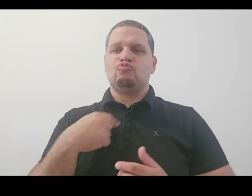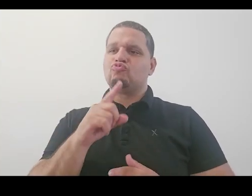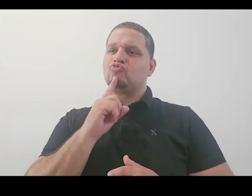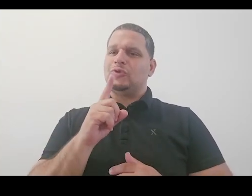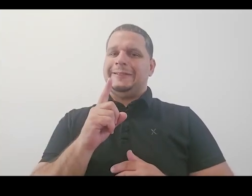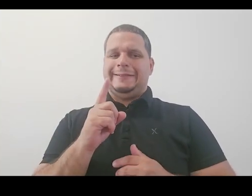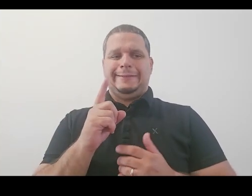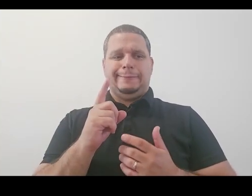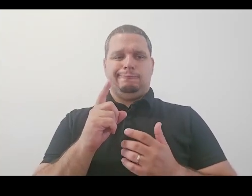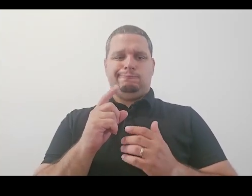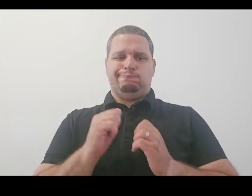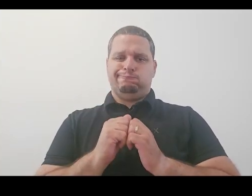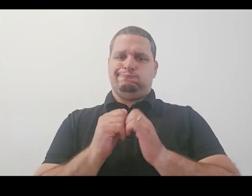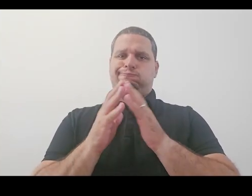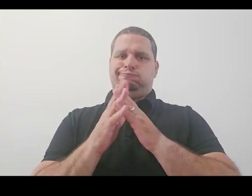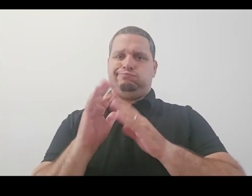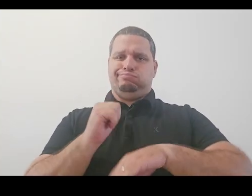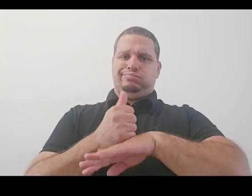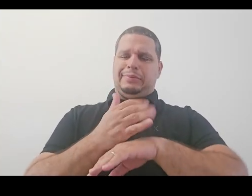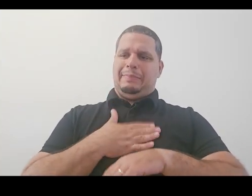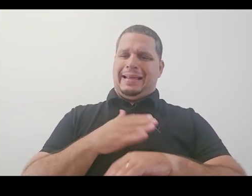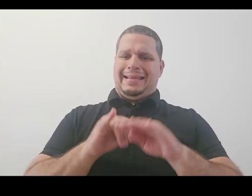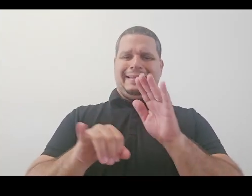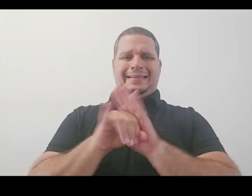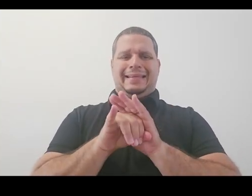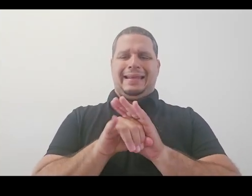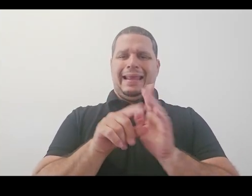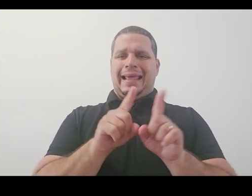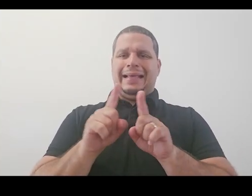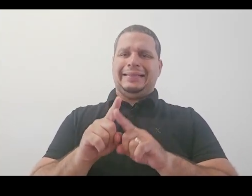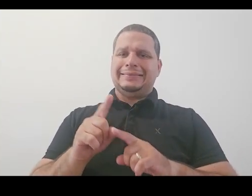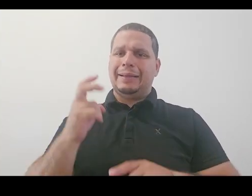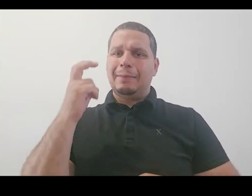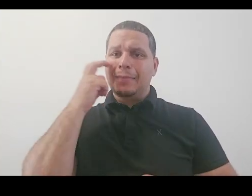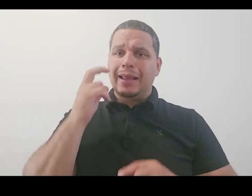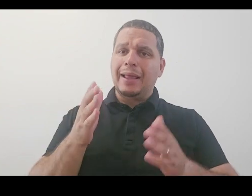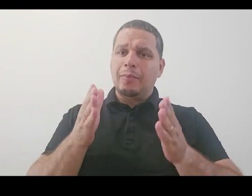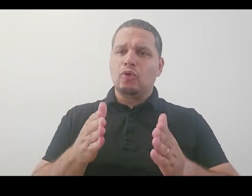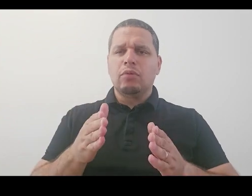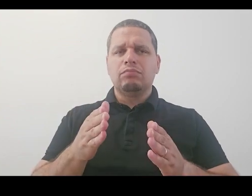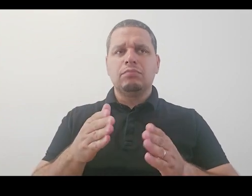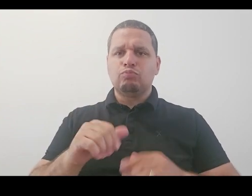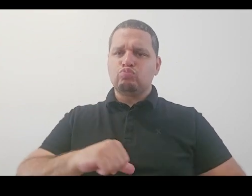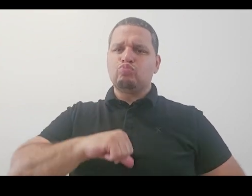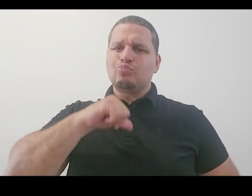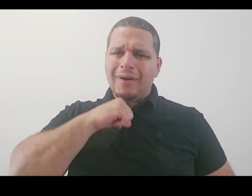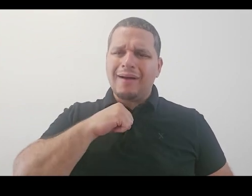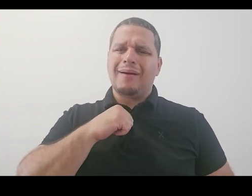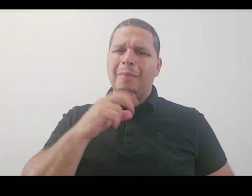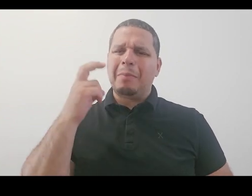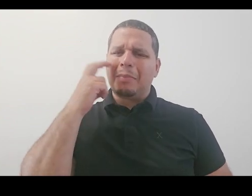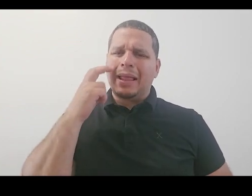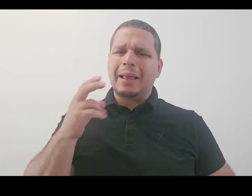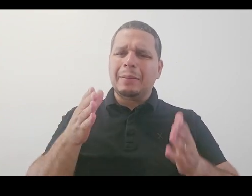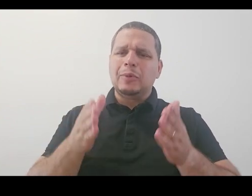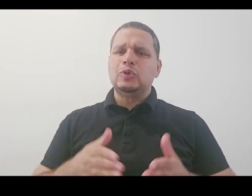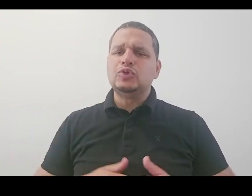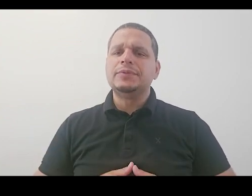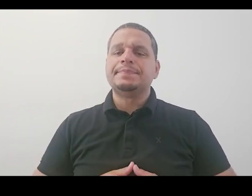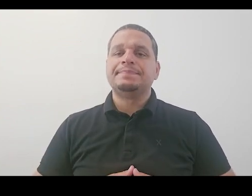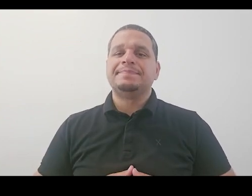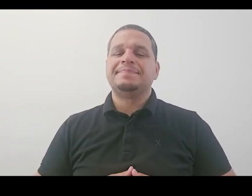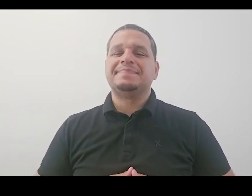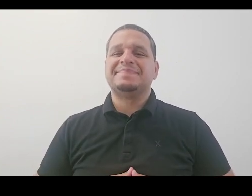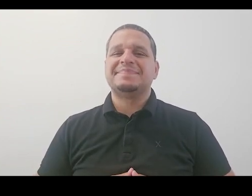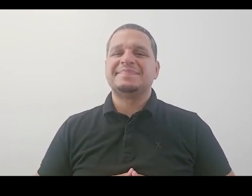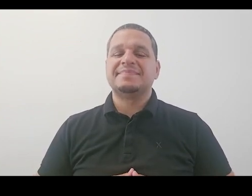form my identity as a blind person, as a proud blind person. Um,